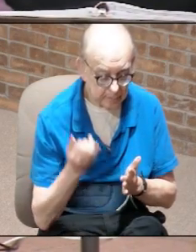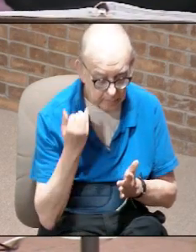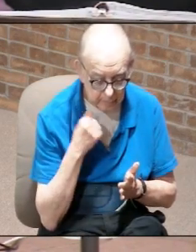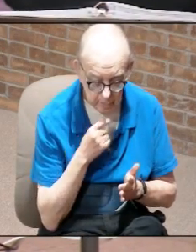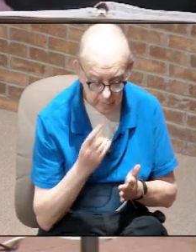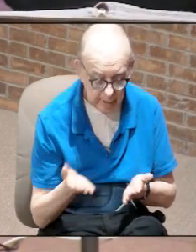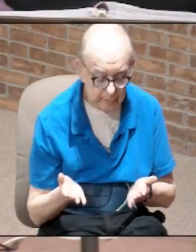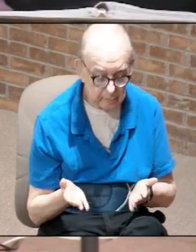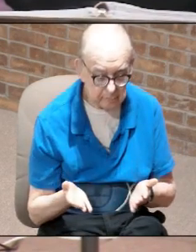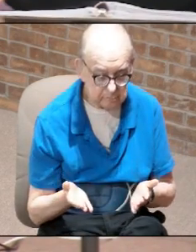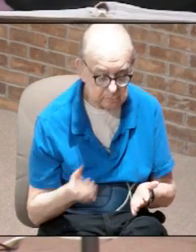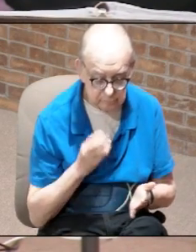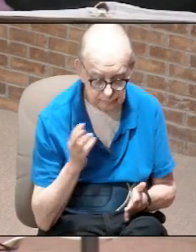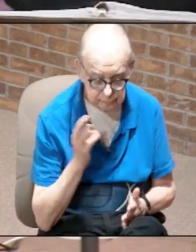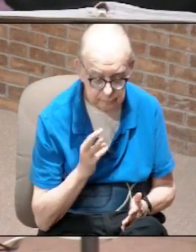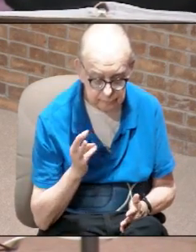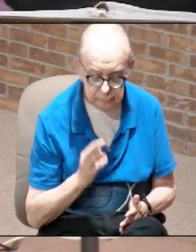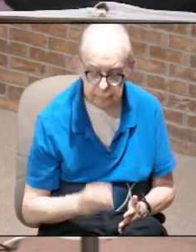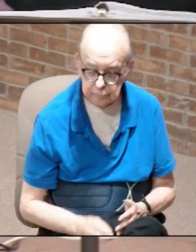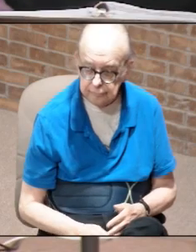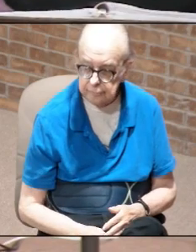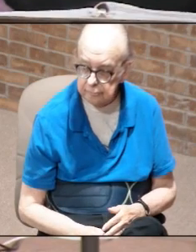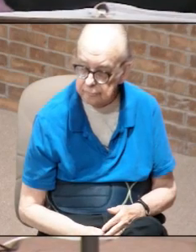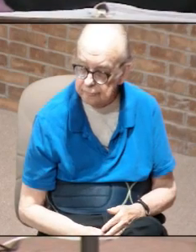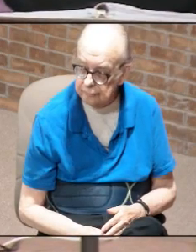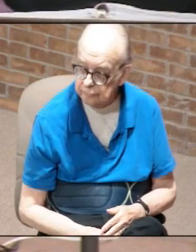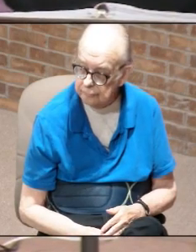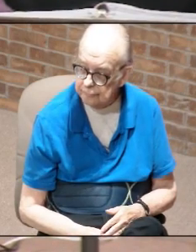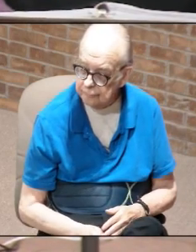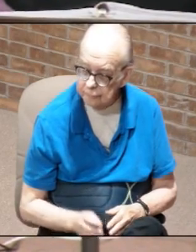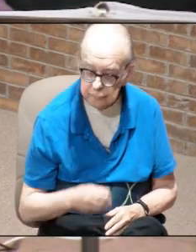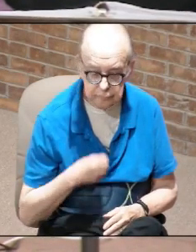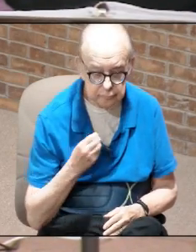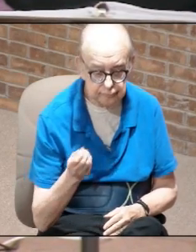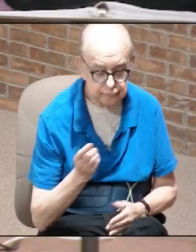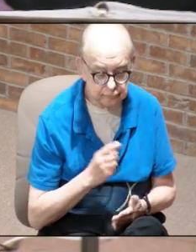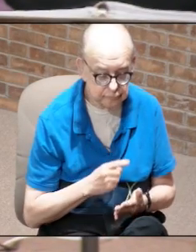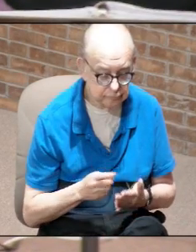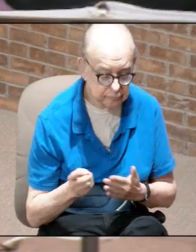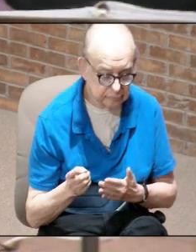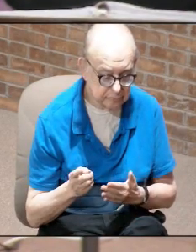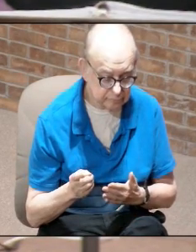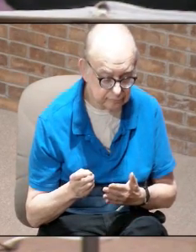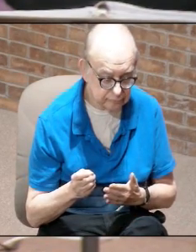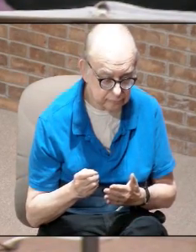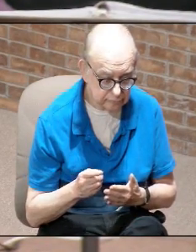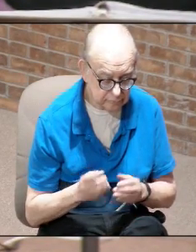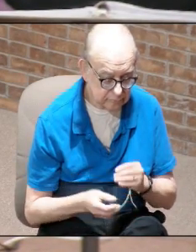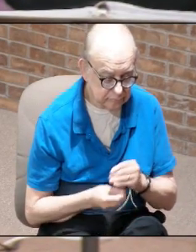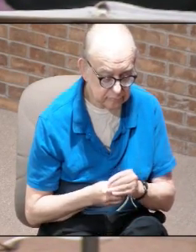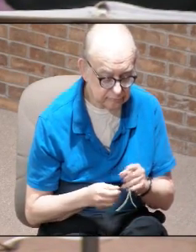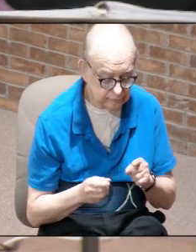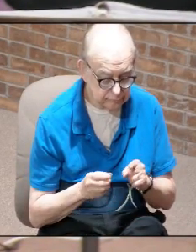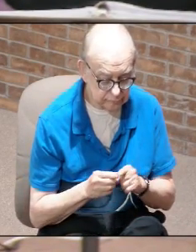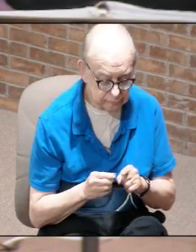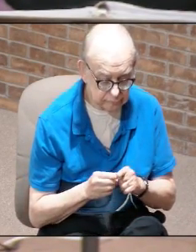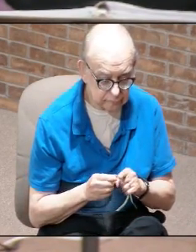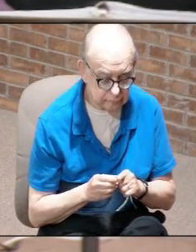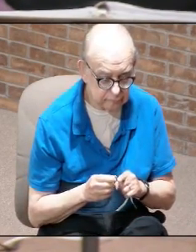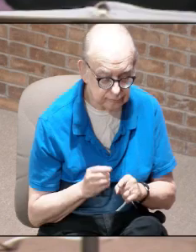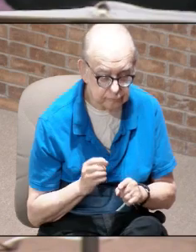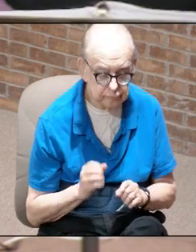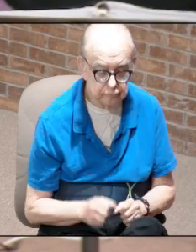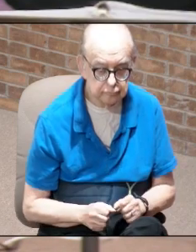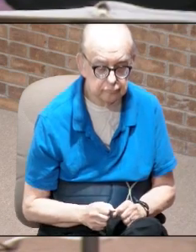notes, don't worry. I'll give them to you next week filled in. Okay? So